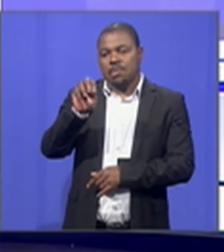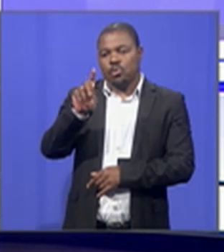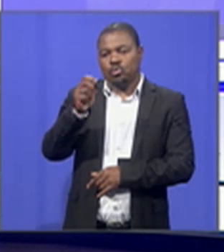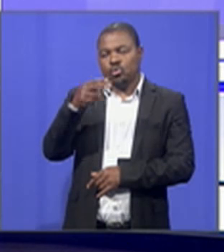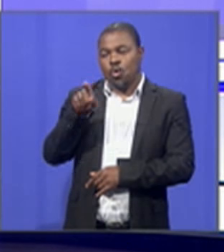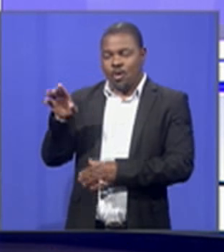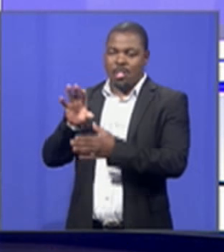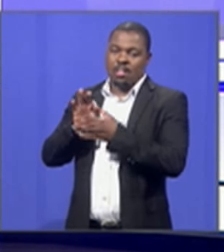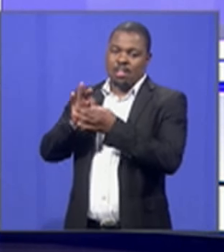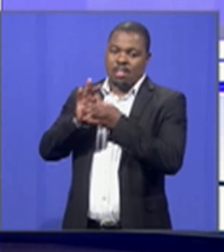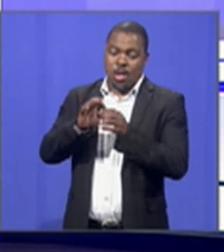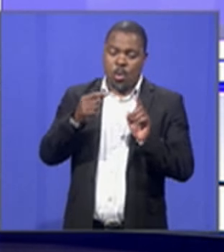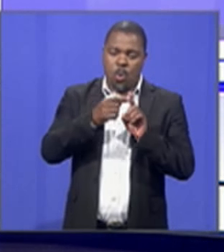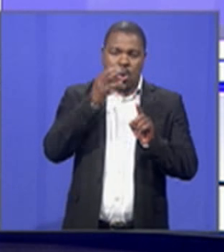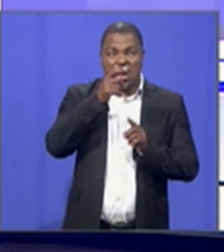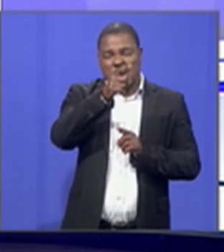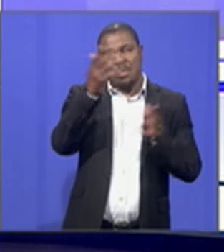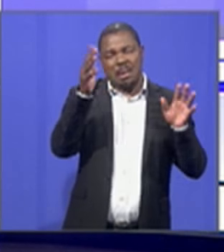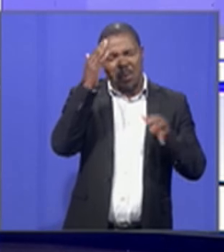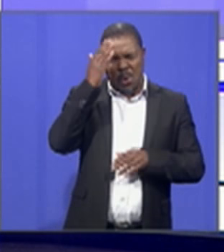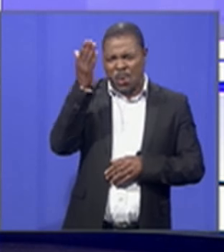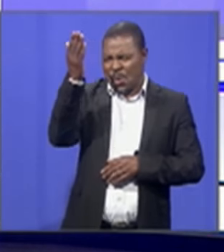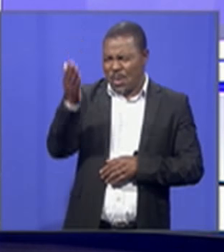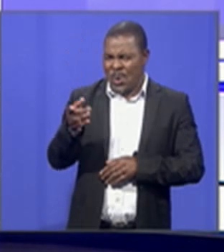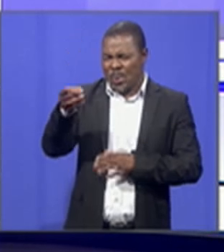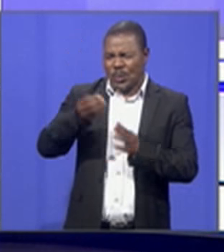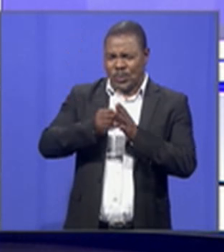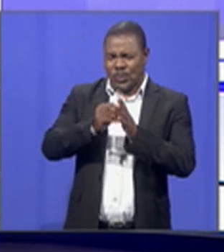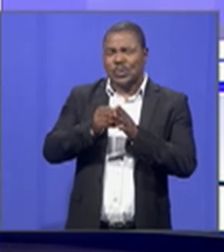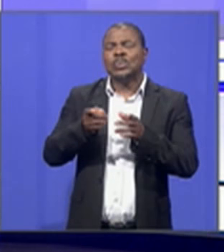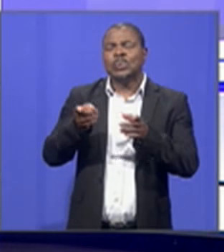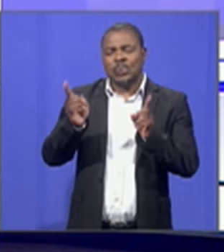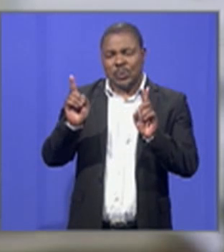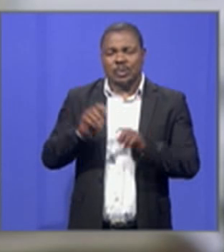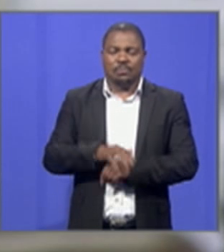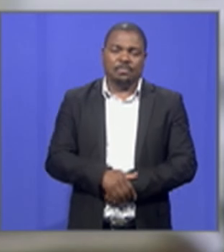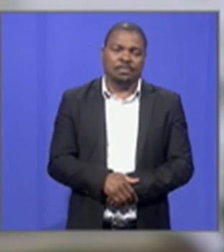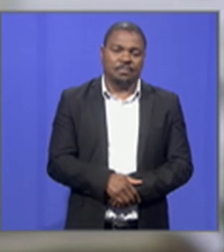yeo Adams a mo hlalošitšego bjalo ka sesenyi sa go tsebega.